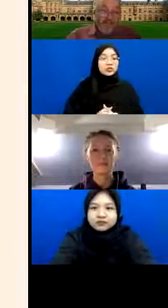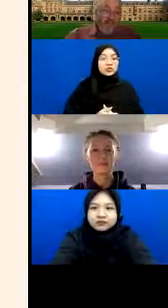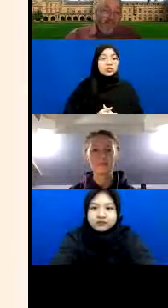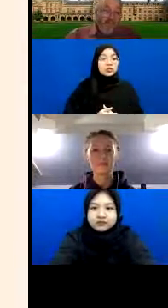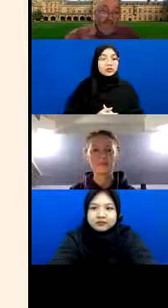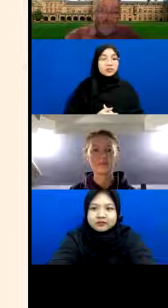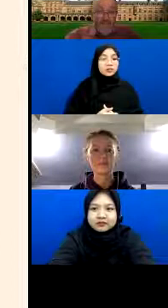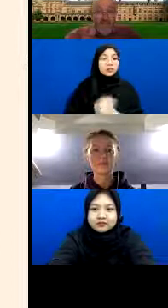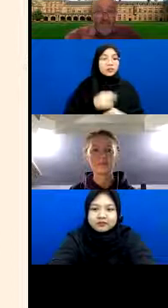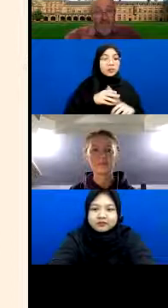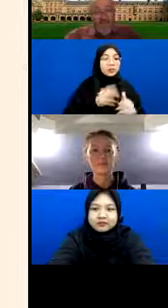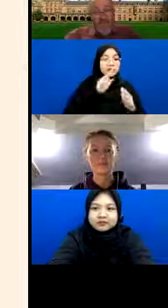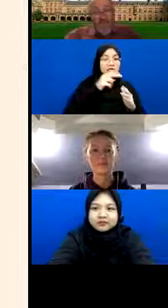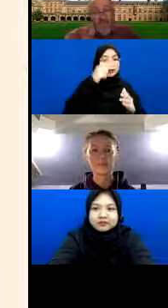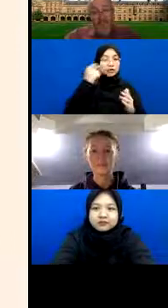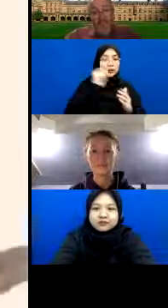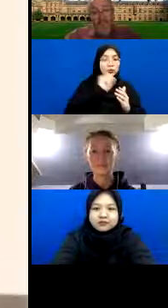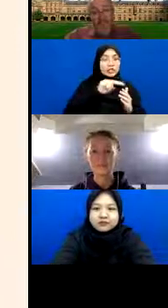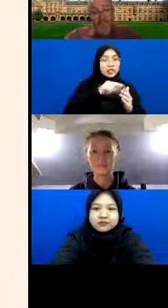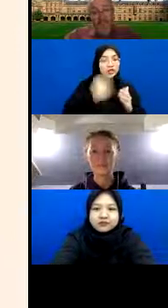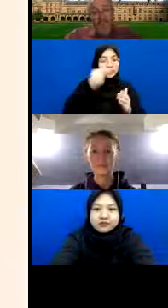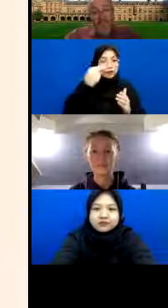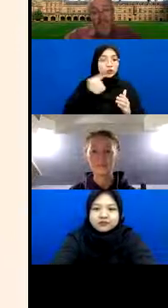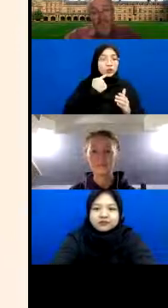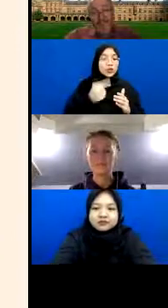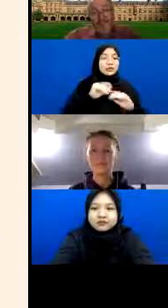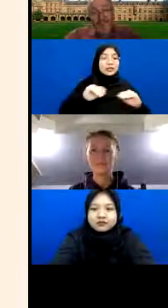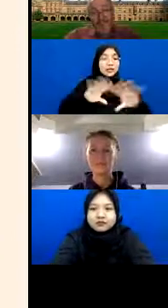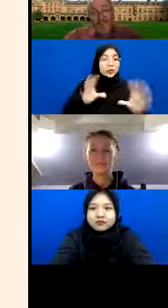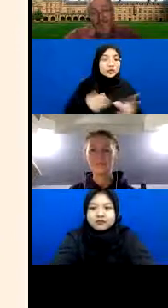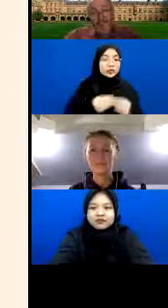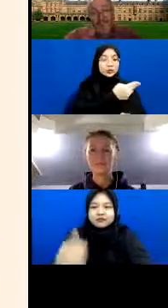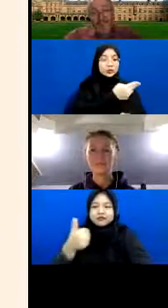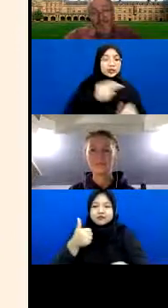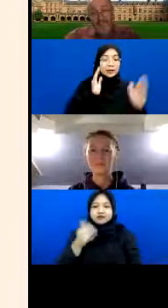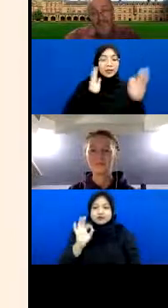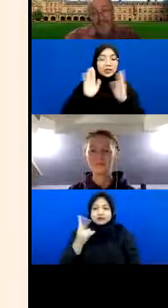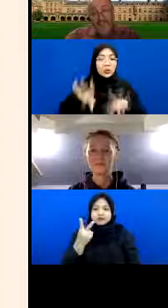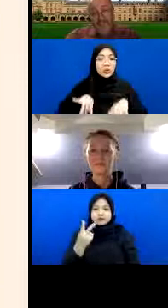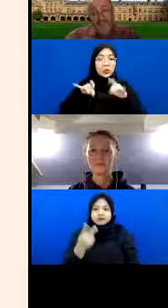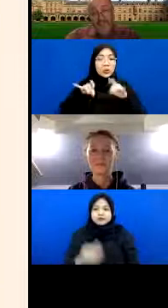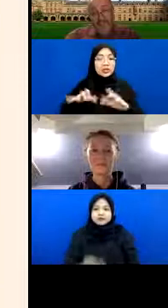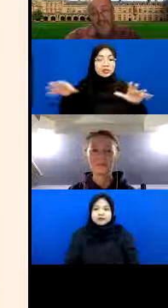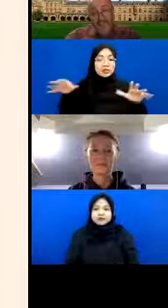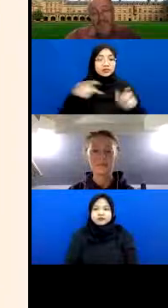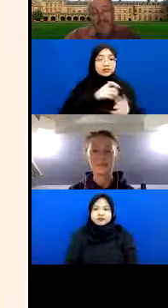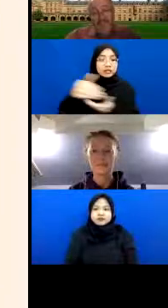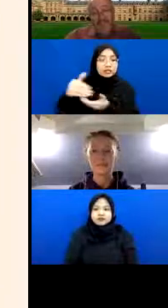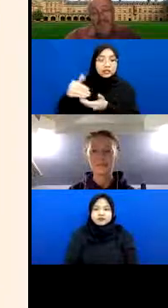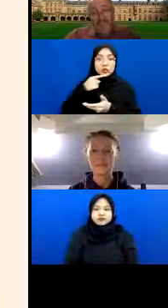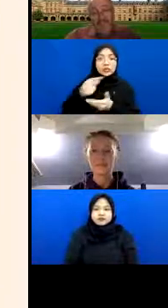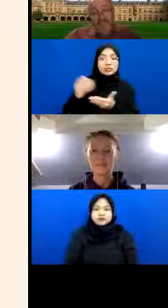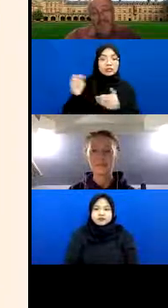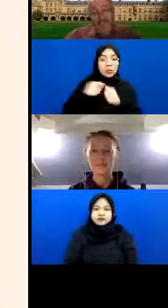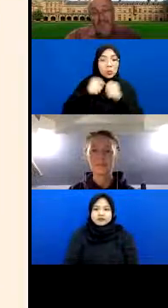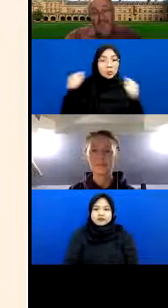education in Indonesia, Malaysia, and also Australia, and collect newspaper articles about the situation